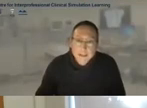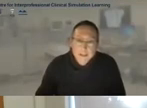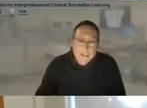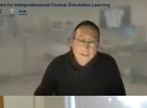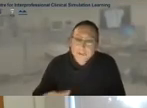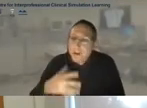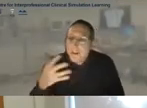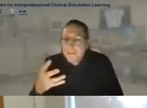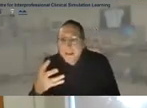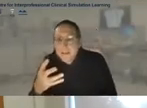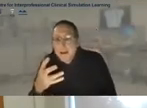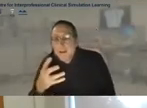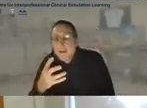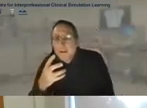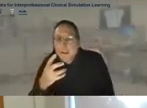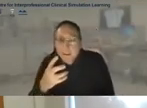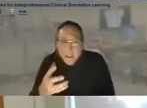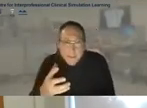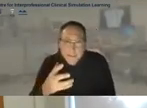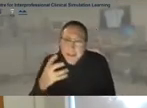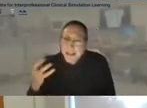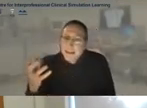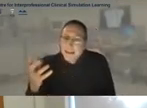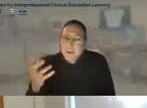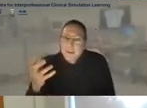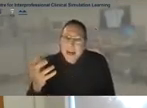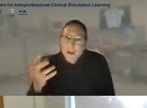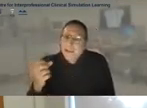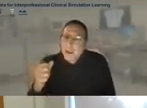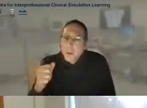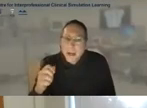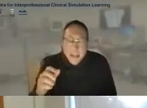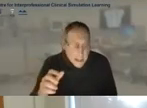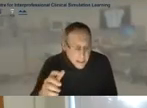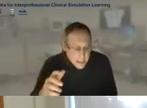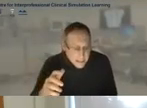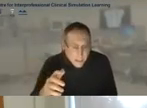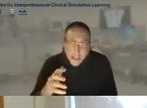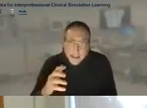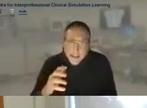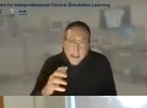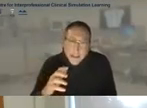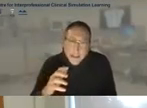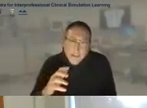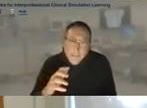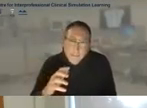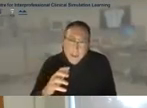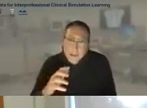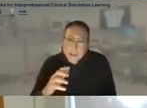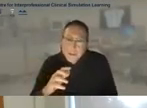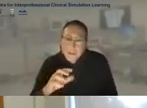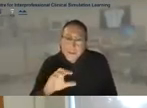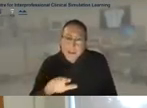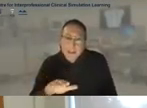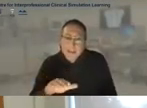as I described before, it's about the debriefing, and then it's about now what, so what. And so we had to bring